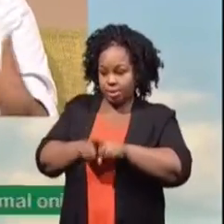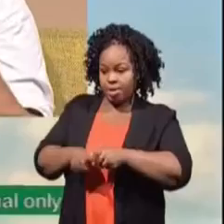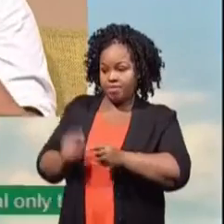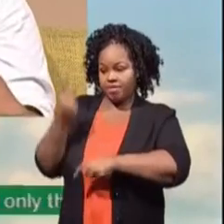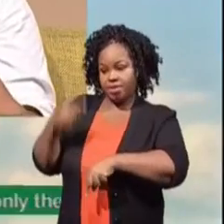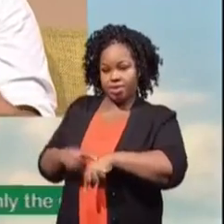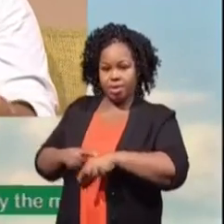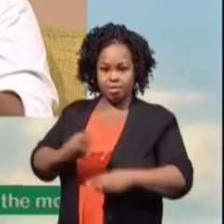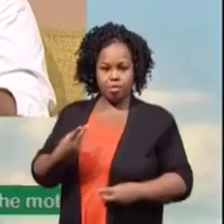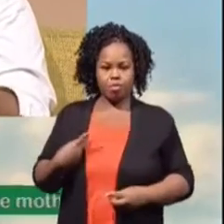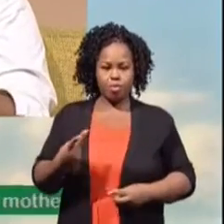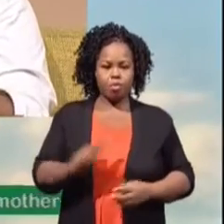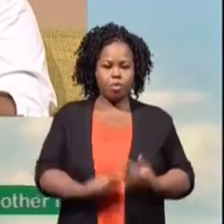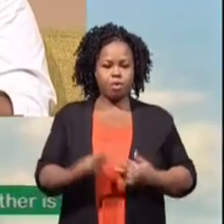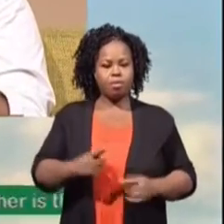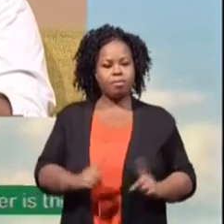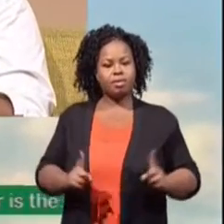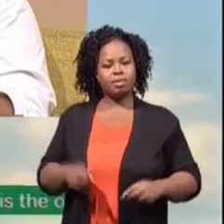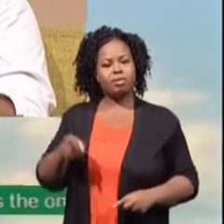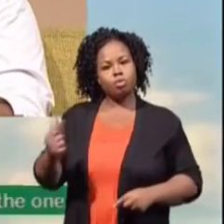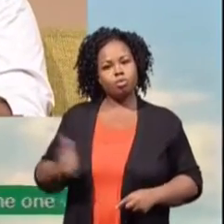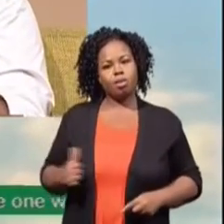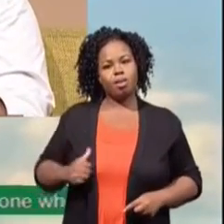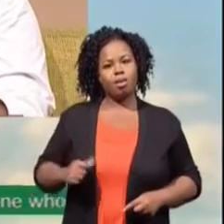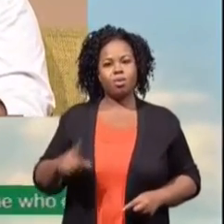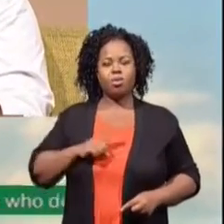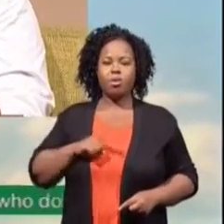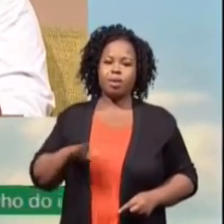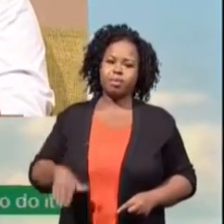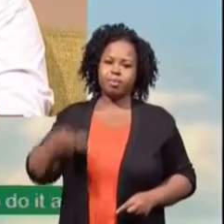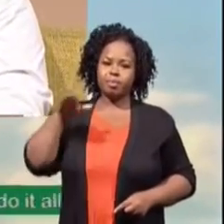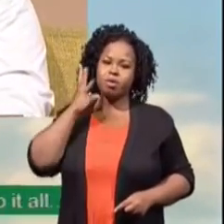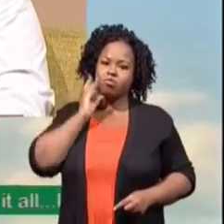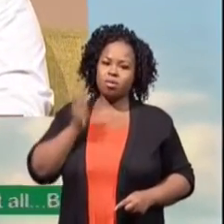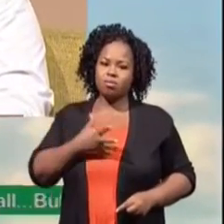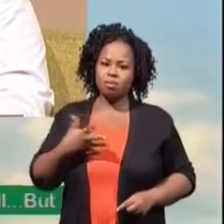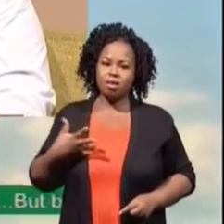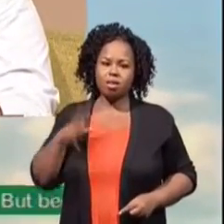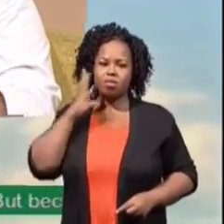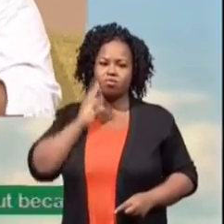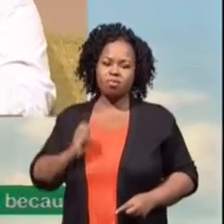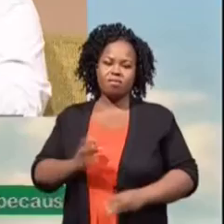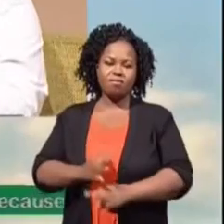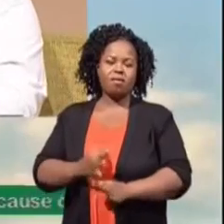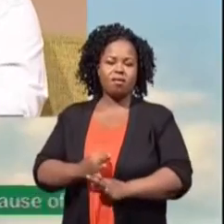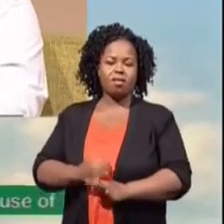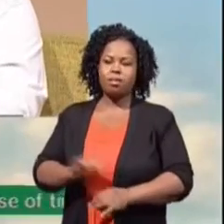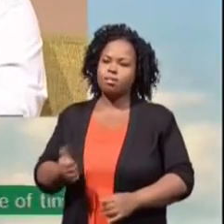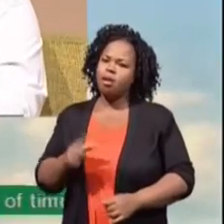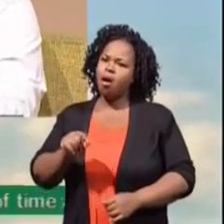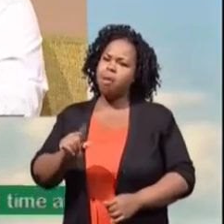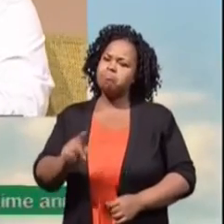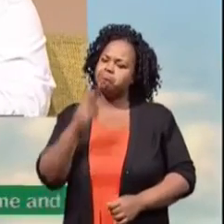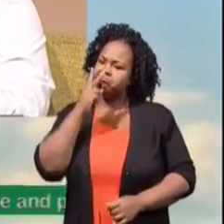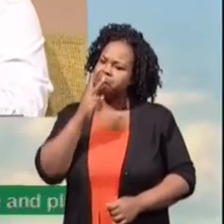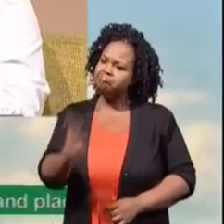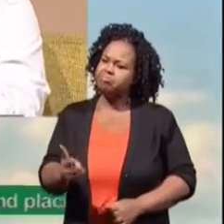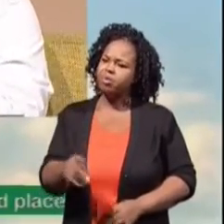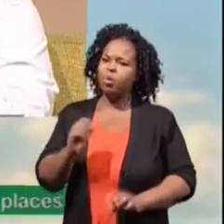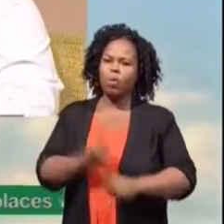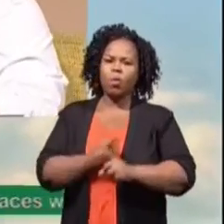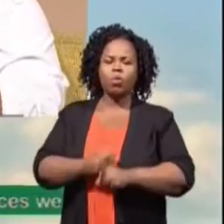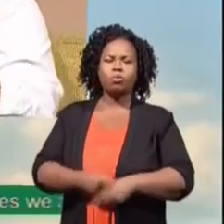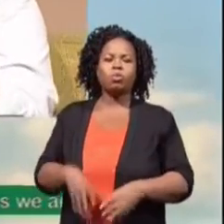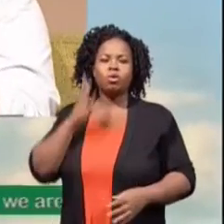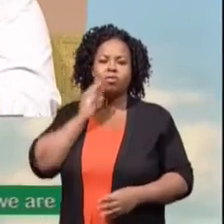ilila naye is a first time parent nam the first time parent but yena kokwabo had the privileges of being raised by a grandmom and a granddad. Oh, yeah. So wabona